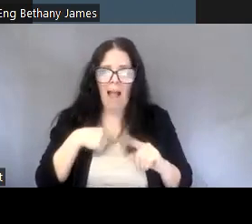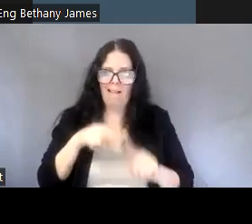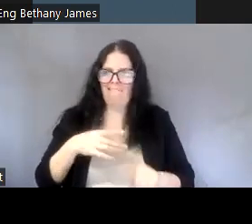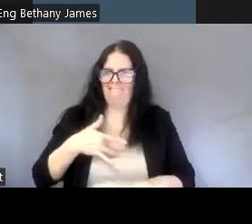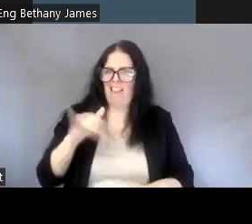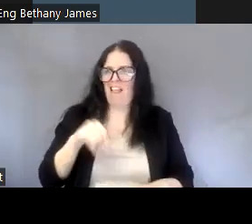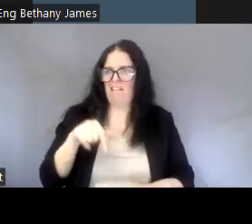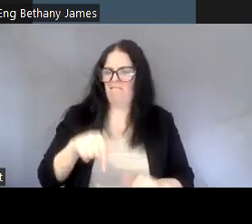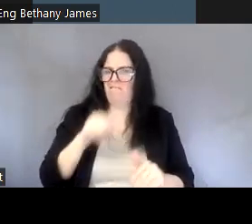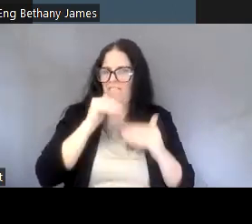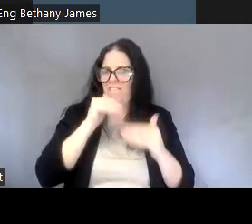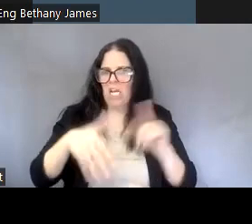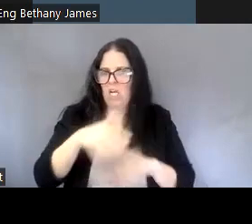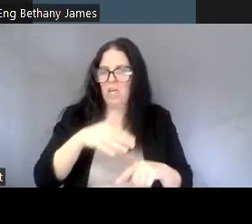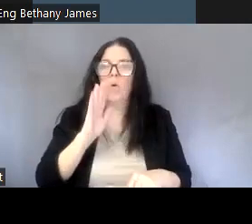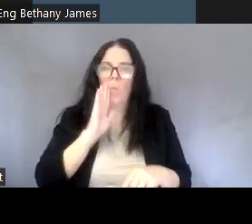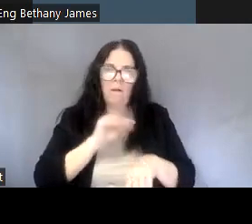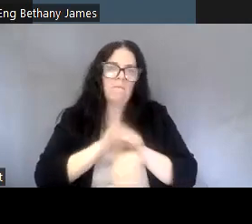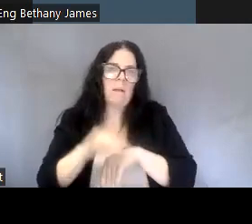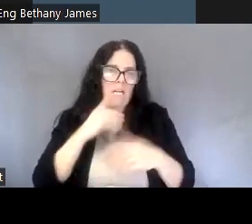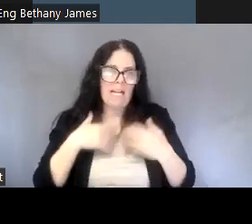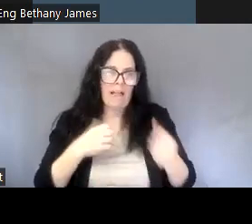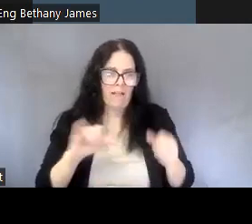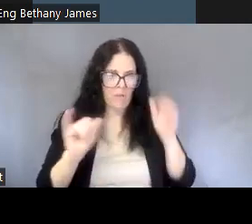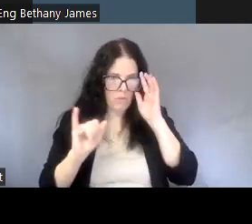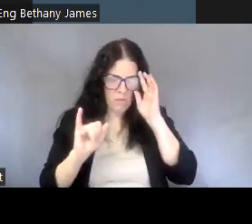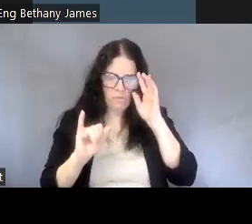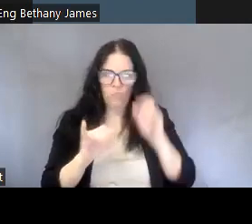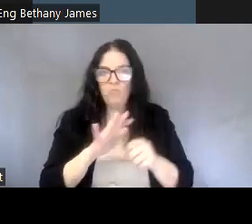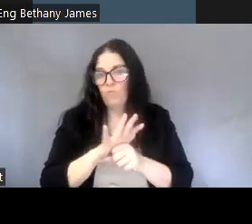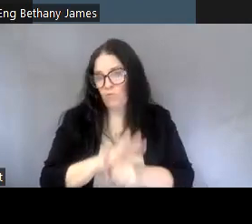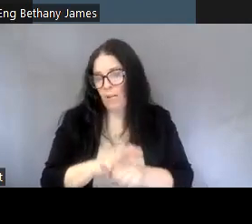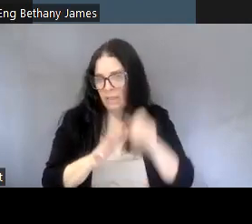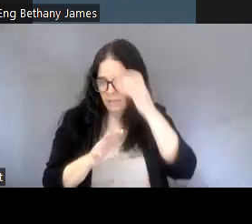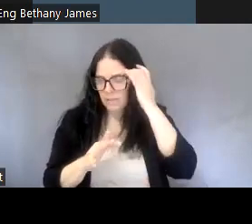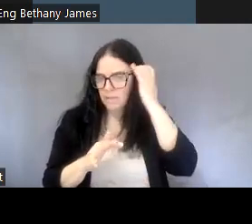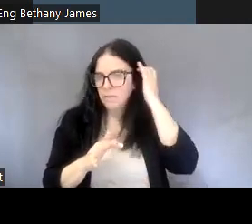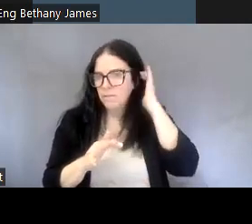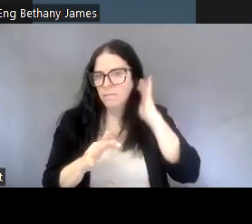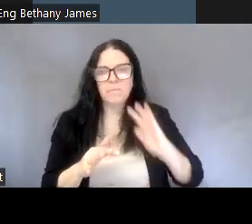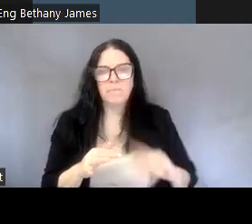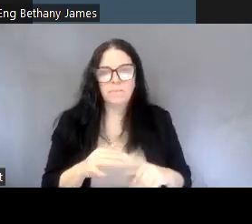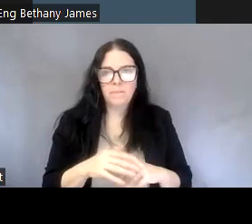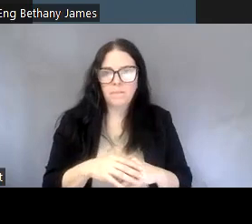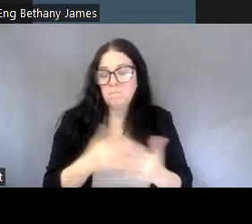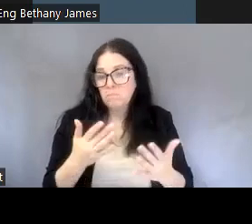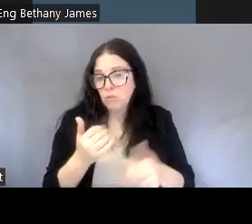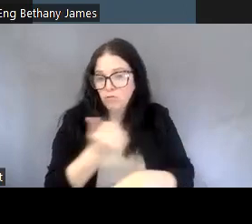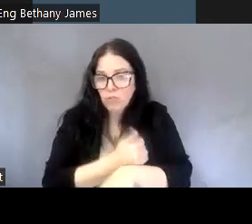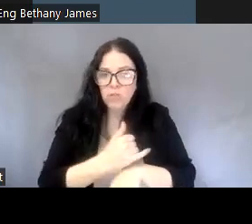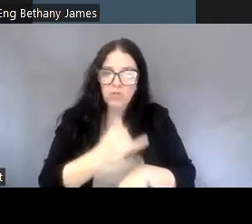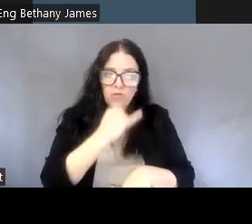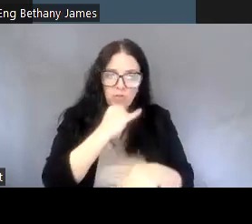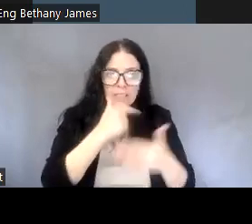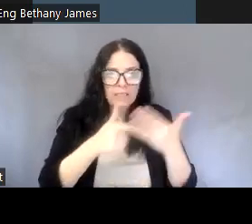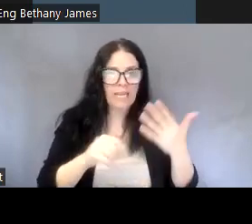work environment, it's going to lead to mental health issues such as stress, such as substance use, and other things that's going to